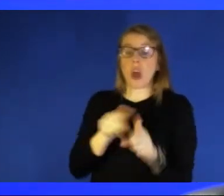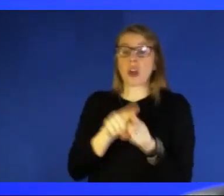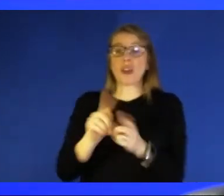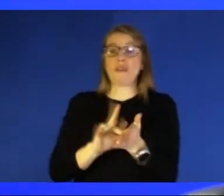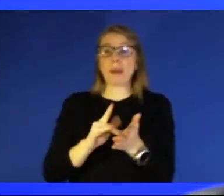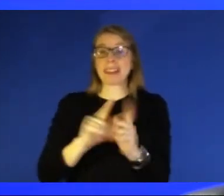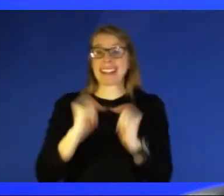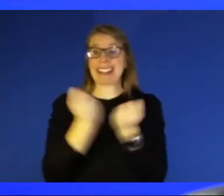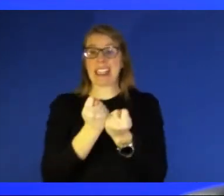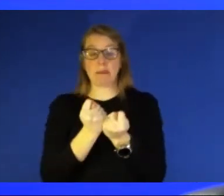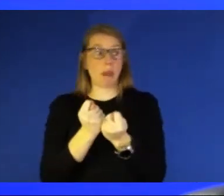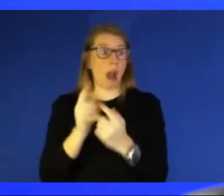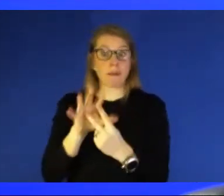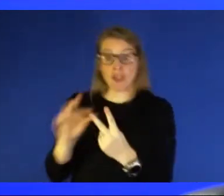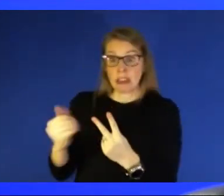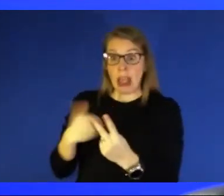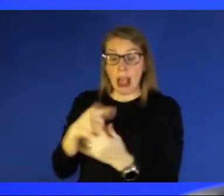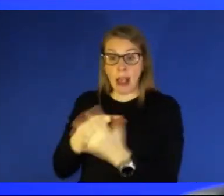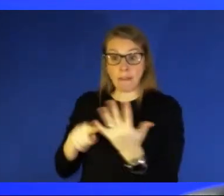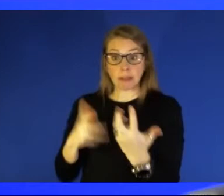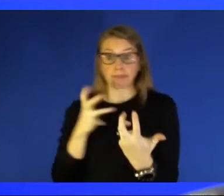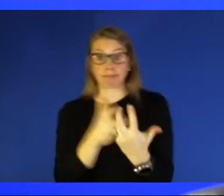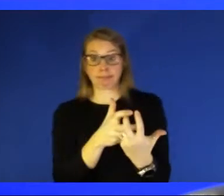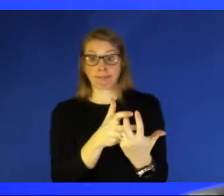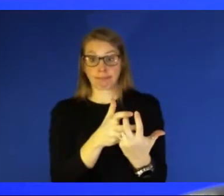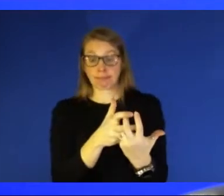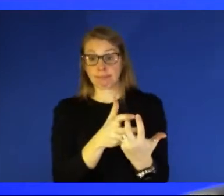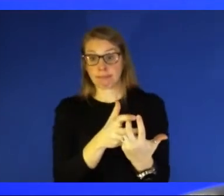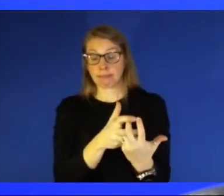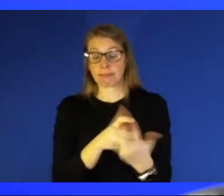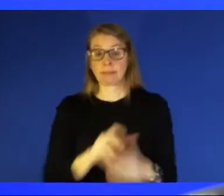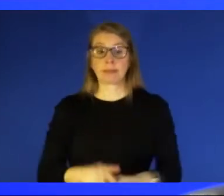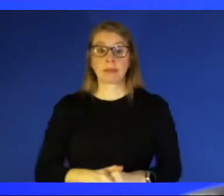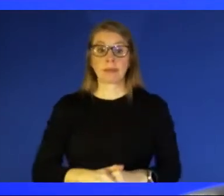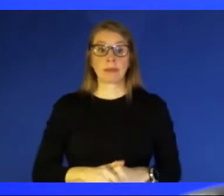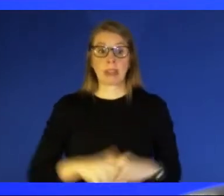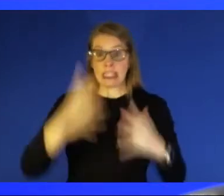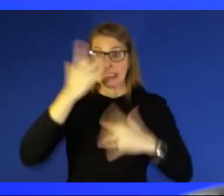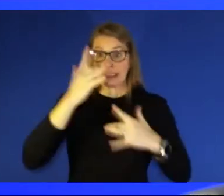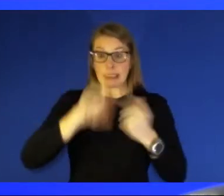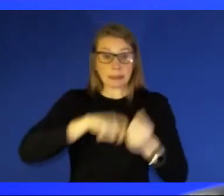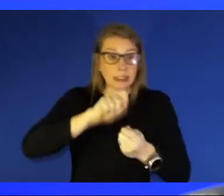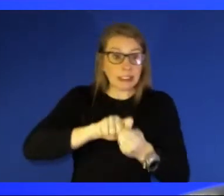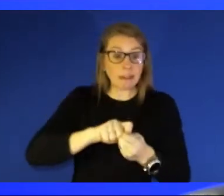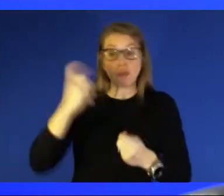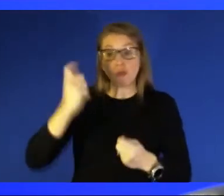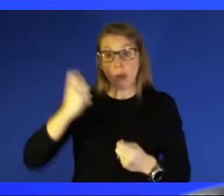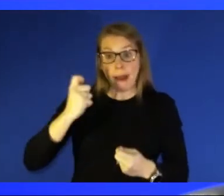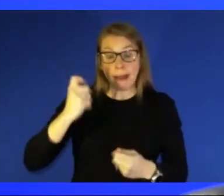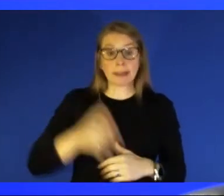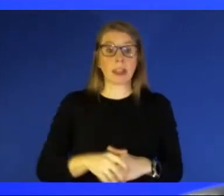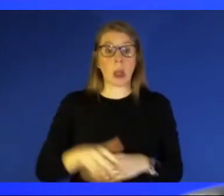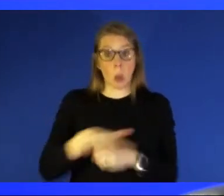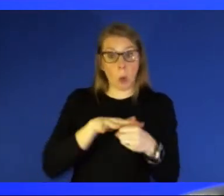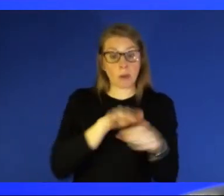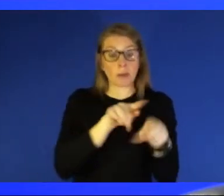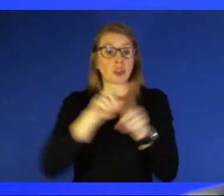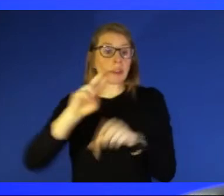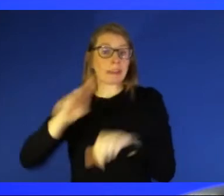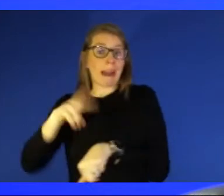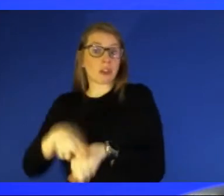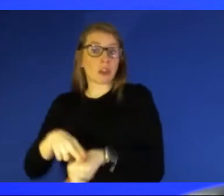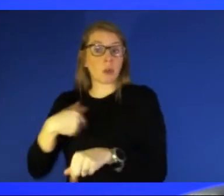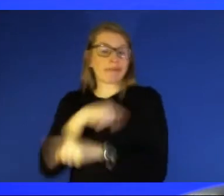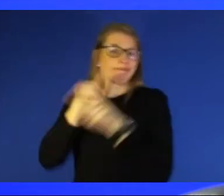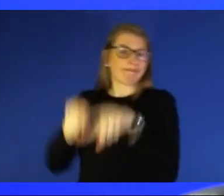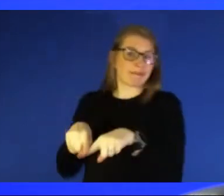explore what option might work best for them. There are disease-specific grants locally and nationally that we rely on